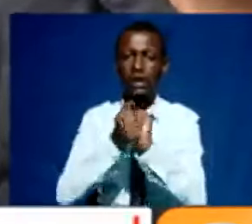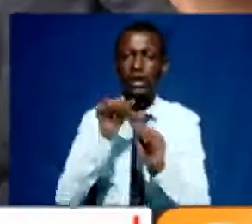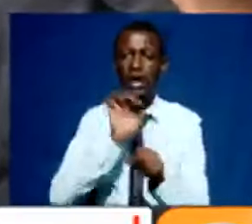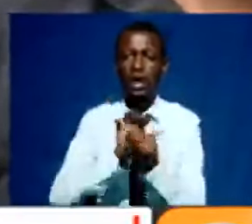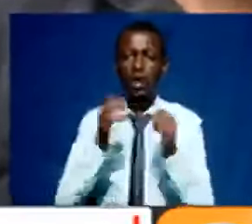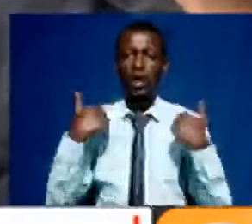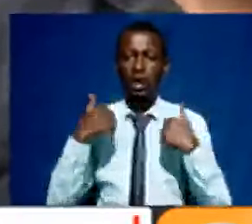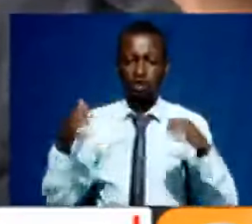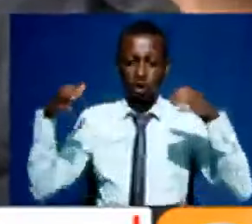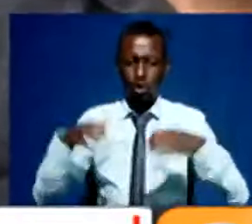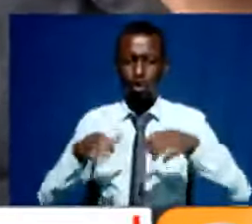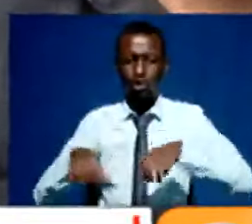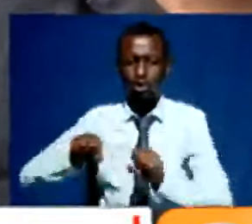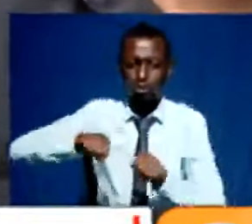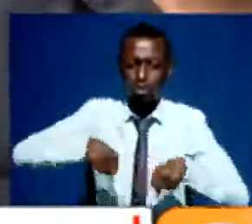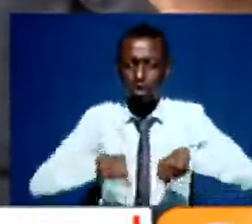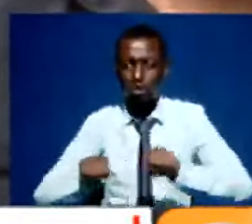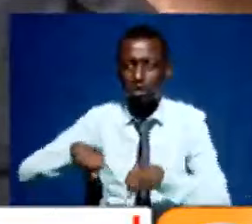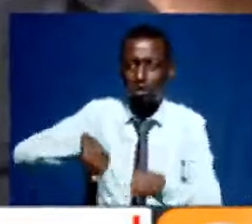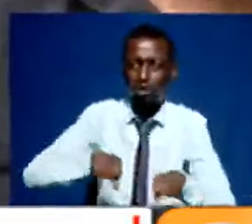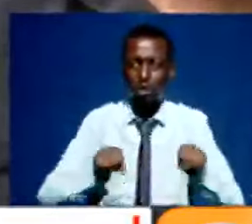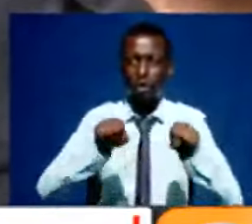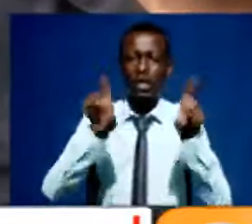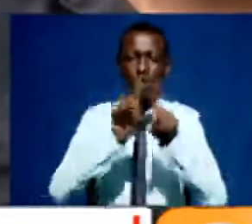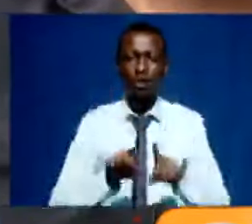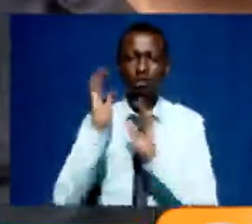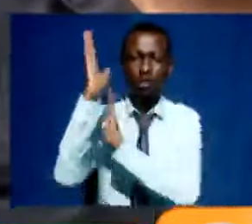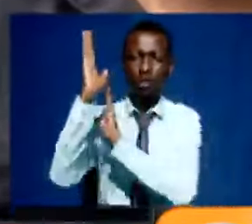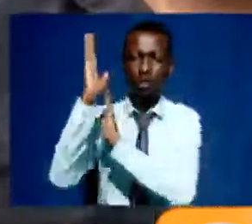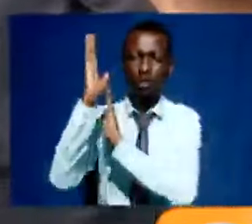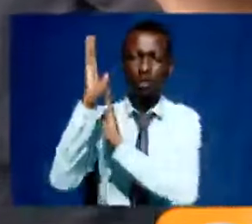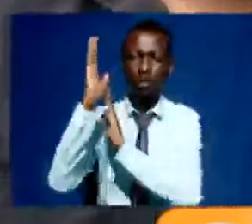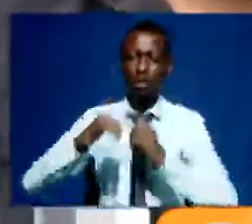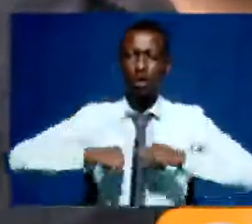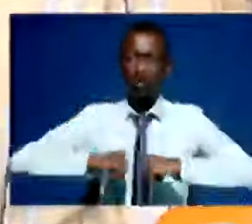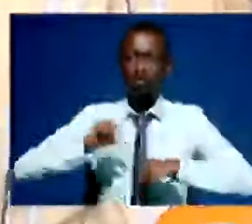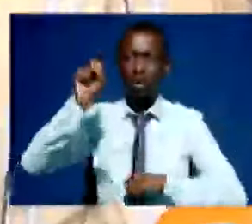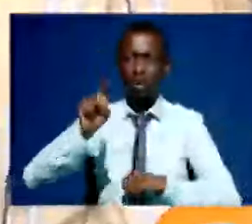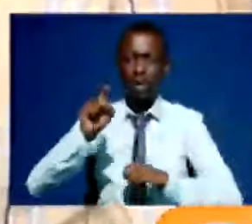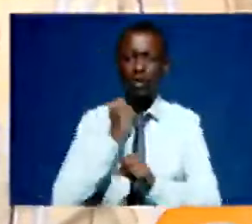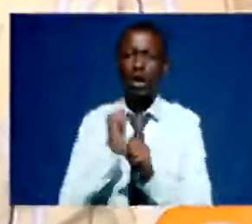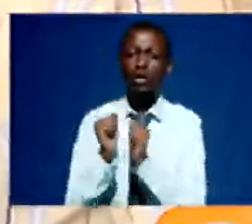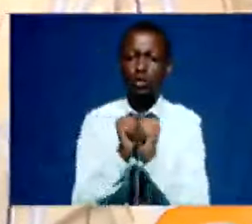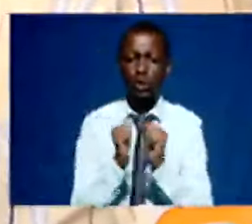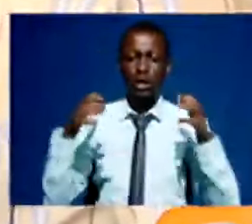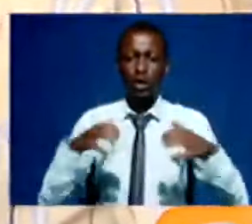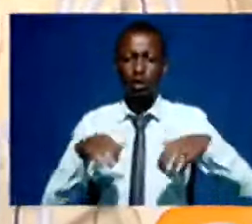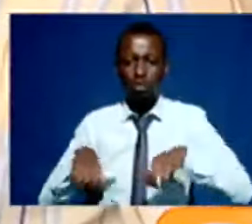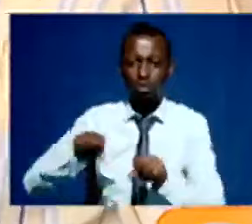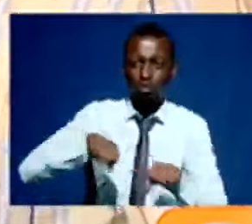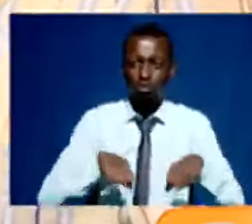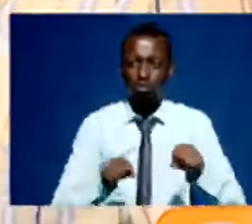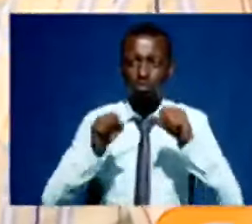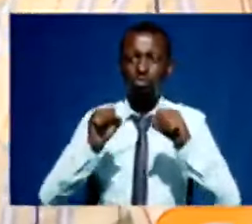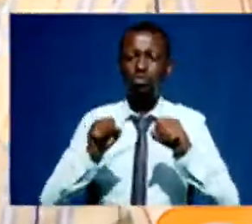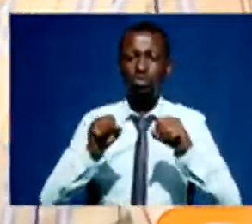is doing with the bodaboda. Also, we realize as security officers, lazima tuweke bodaboda karibu. Bodaboda Association of Kenya chairman